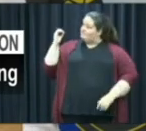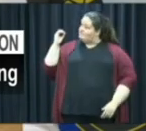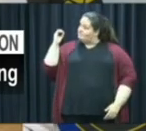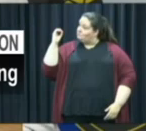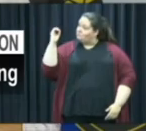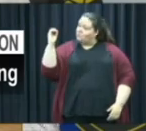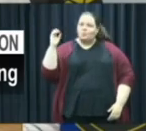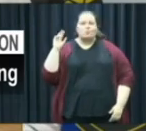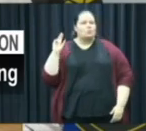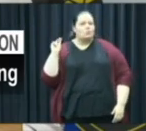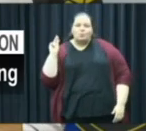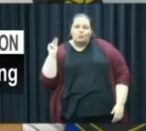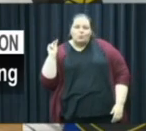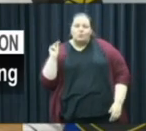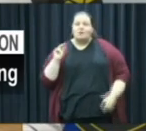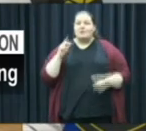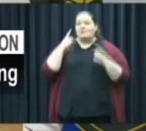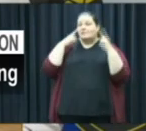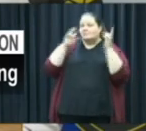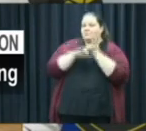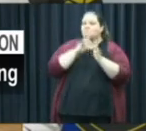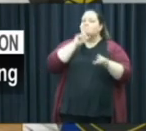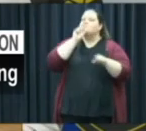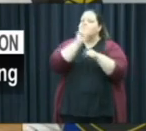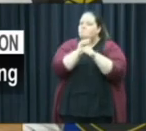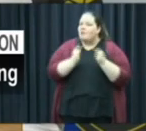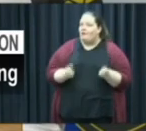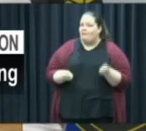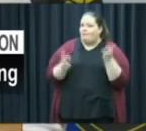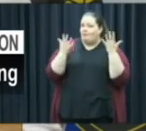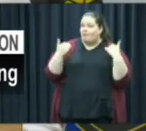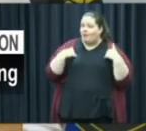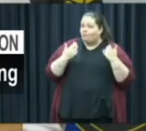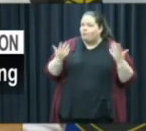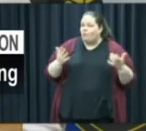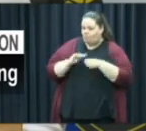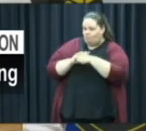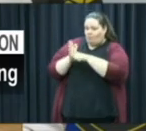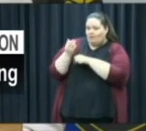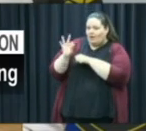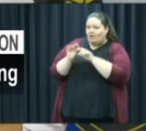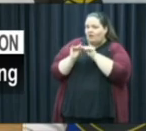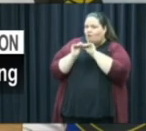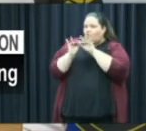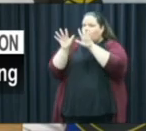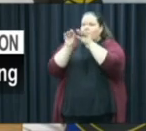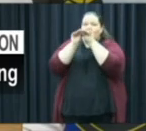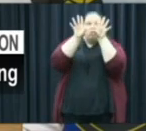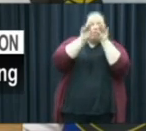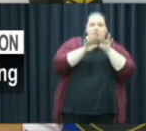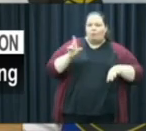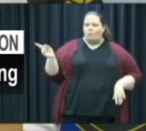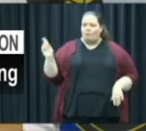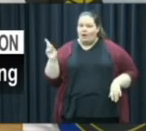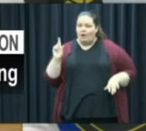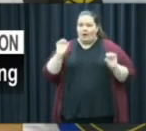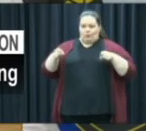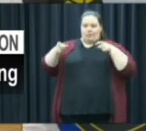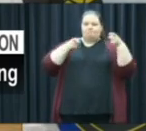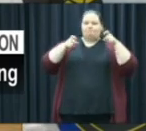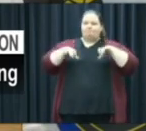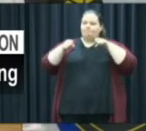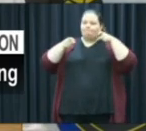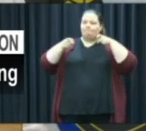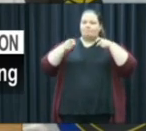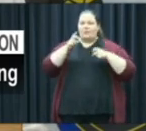cases. Success is knowing how many cases we really have, how widespread the disease has become, and that we are able to manage it so that our